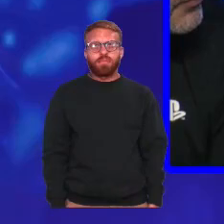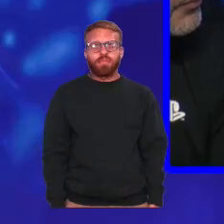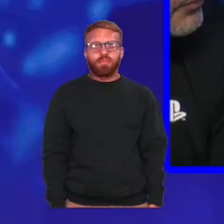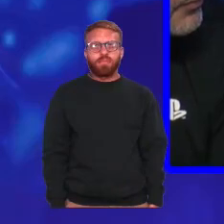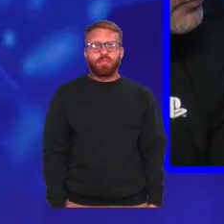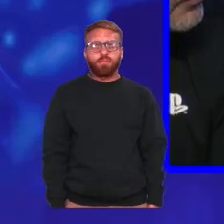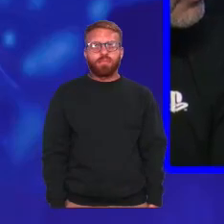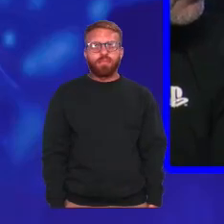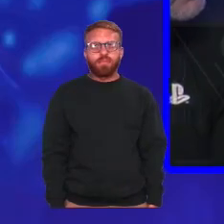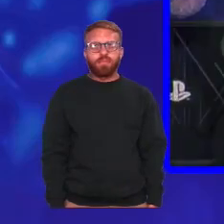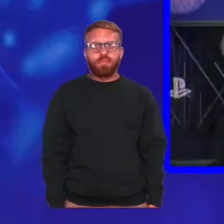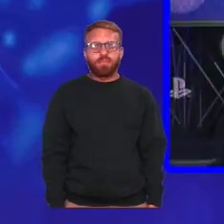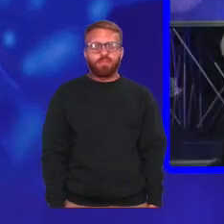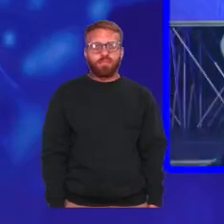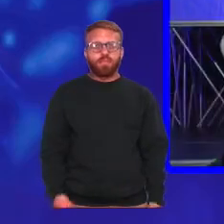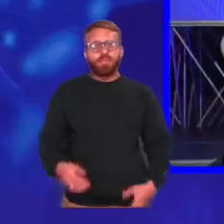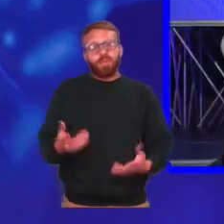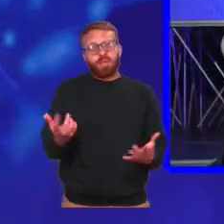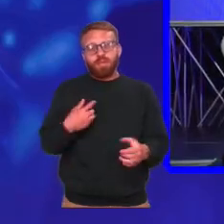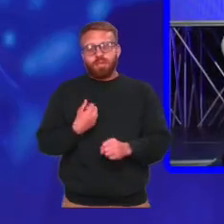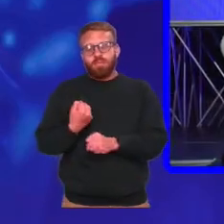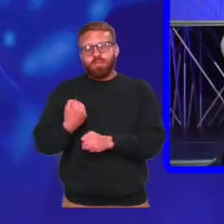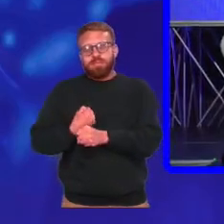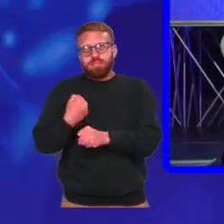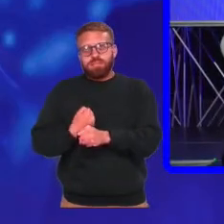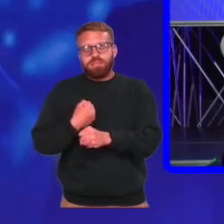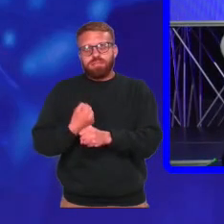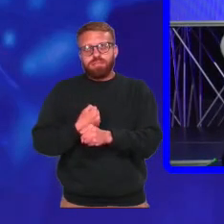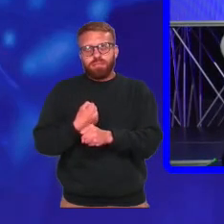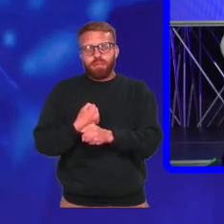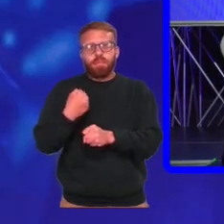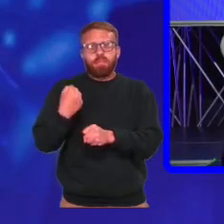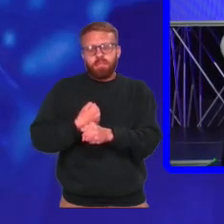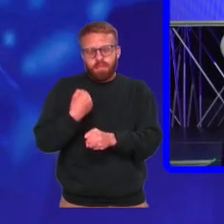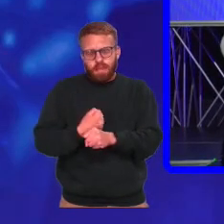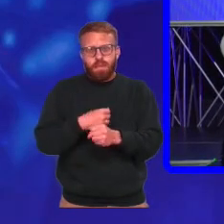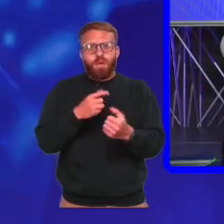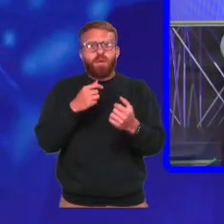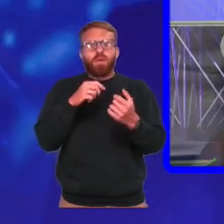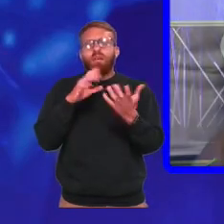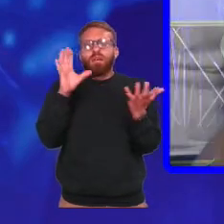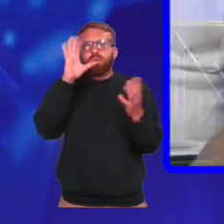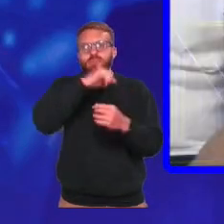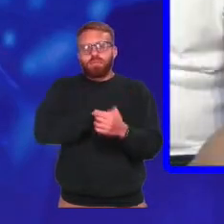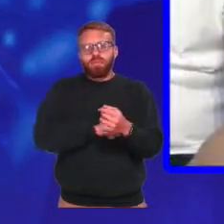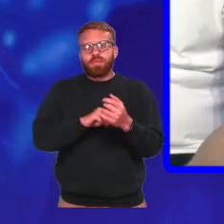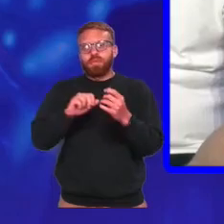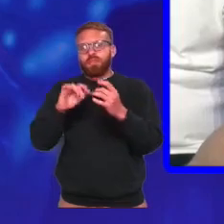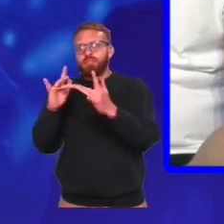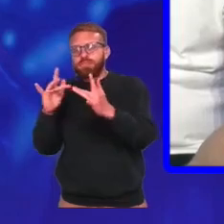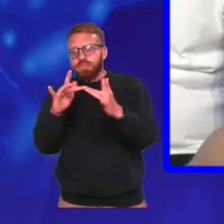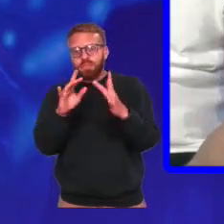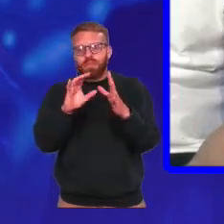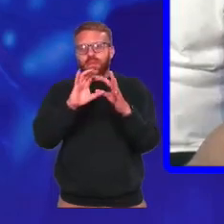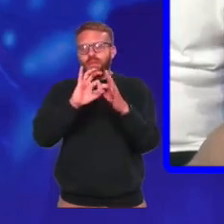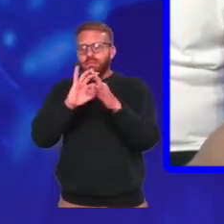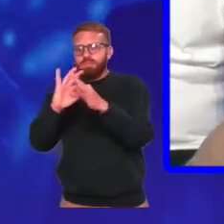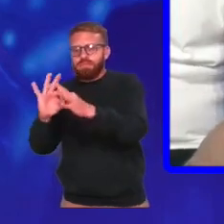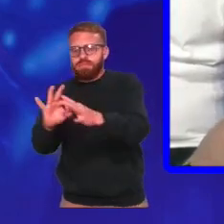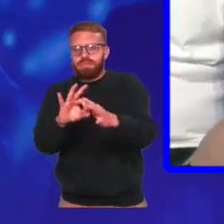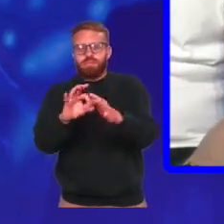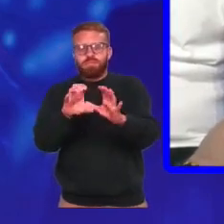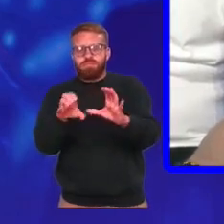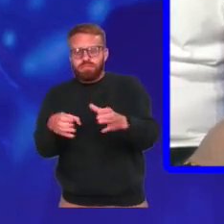Part of that work means like a lot of synchronization with several studios, I mean, several time